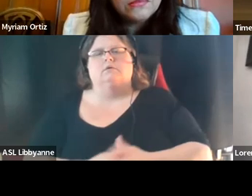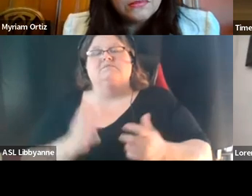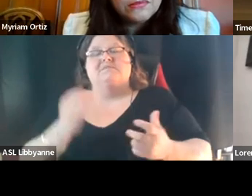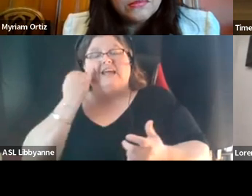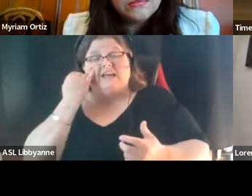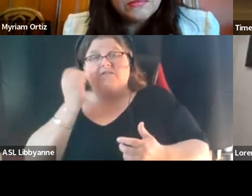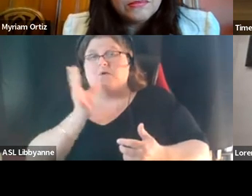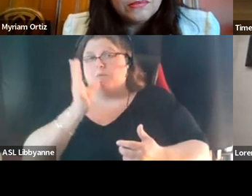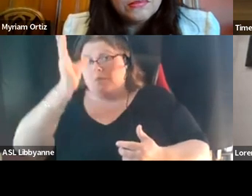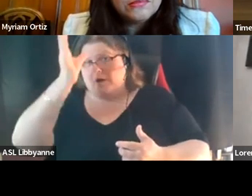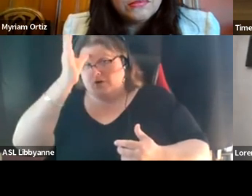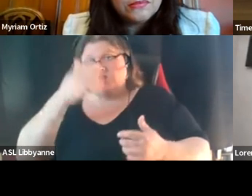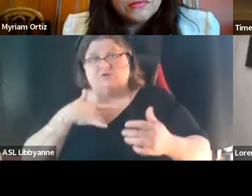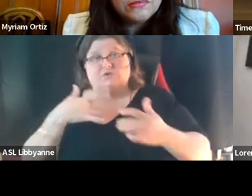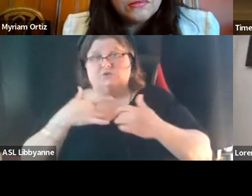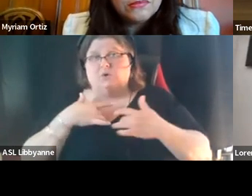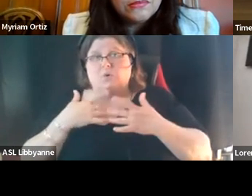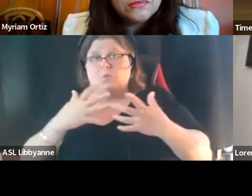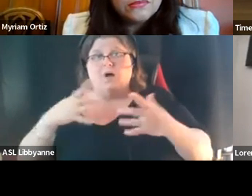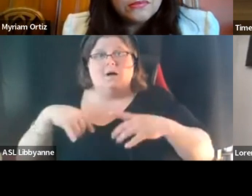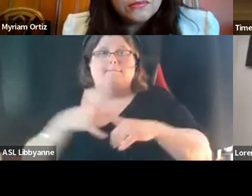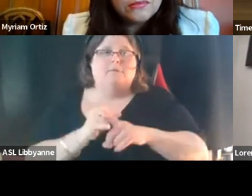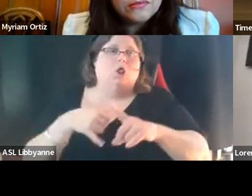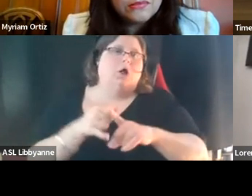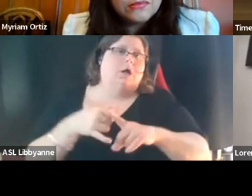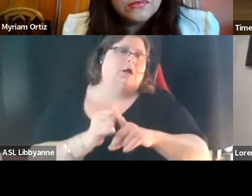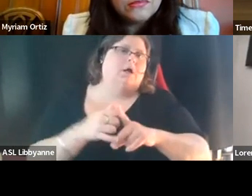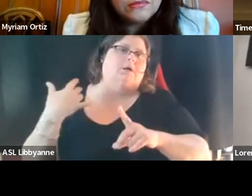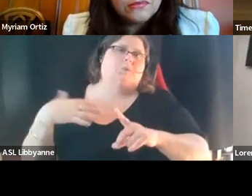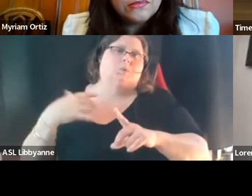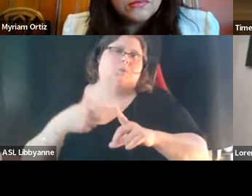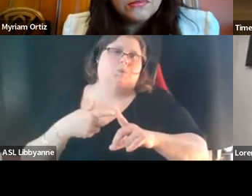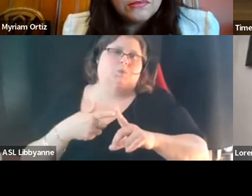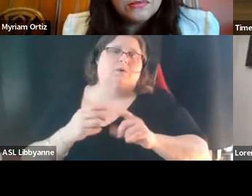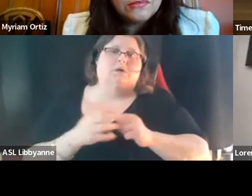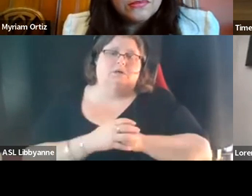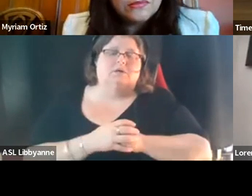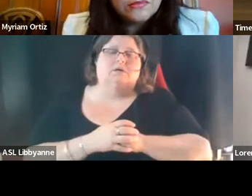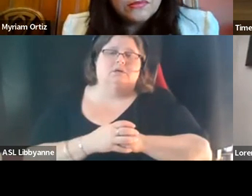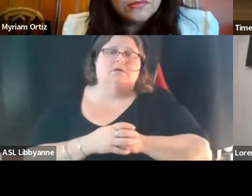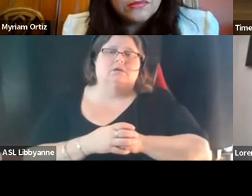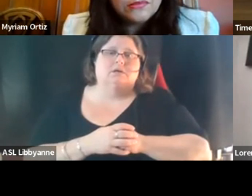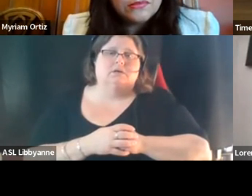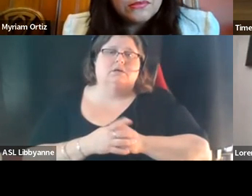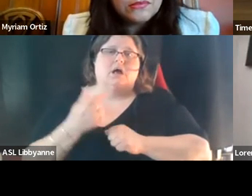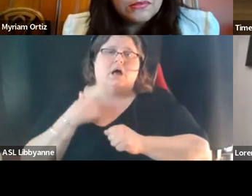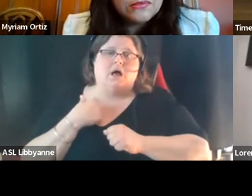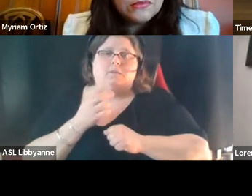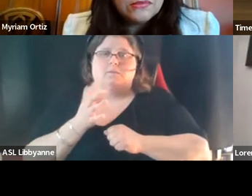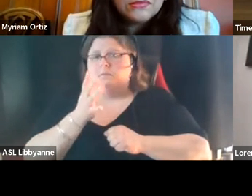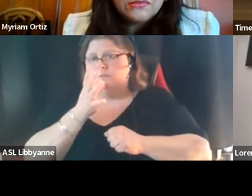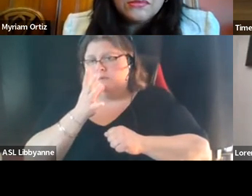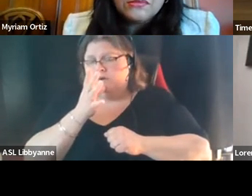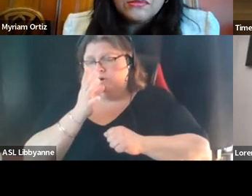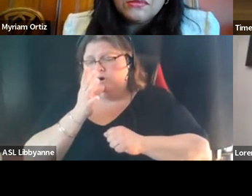parents is bullying in the nation and also in BPS. As a mother or a kid